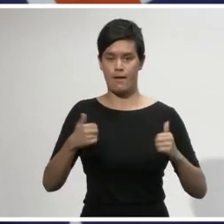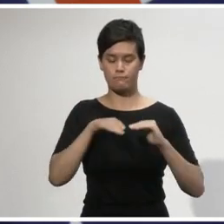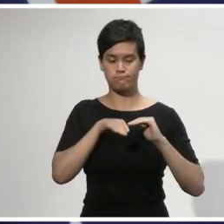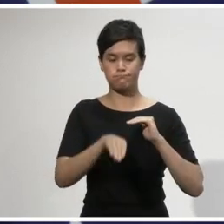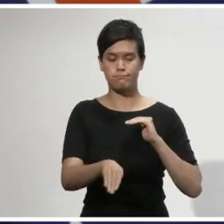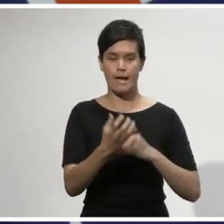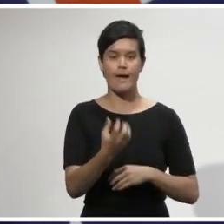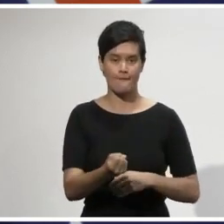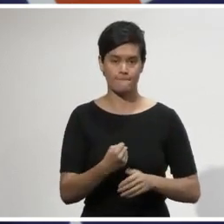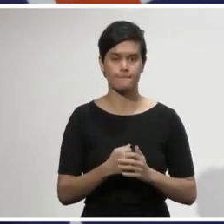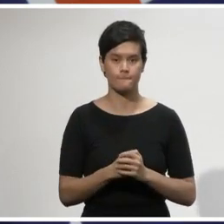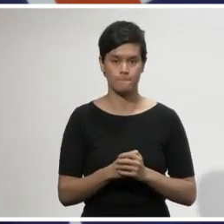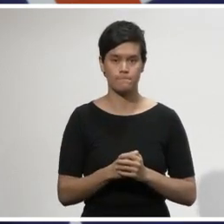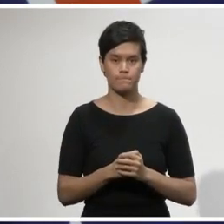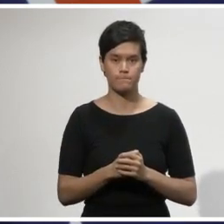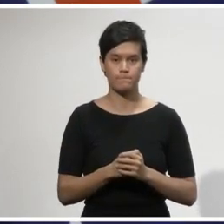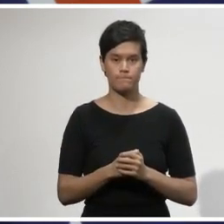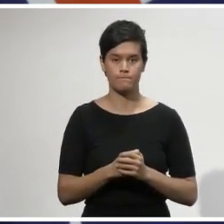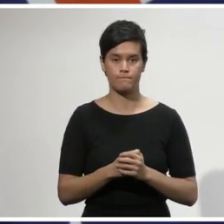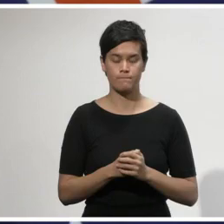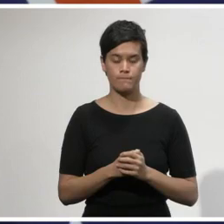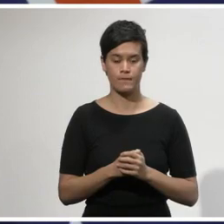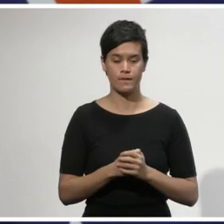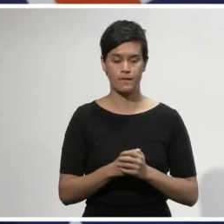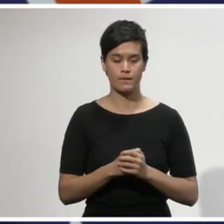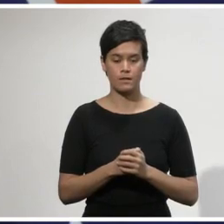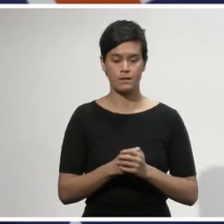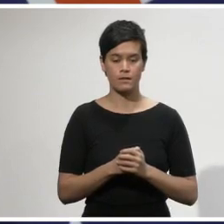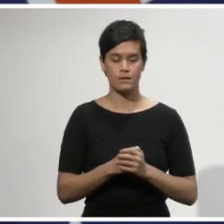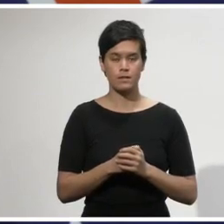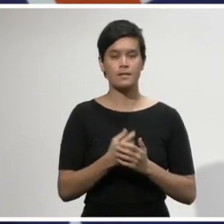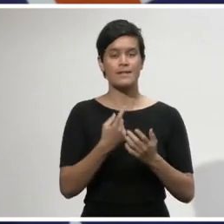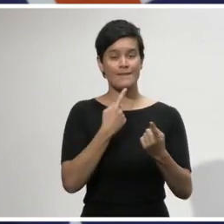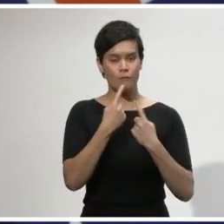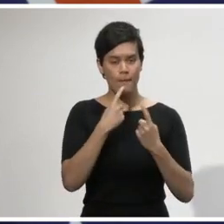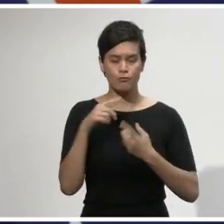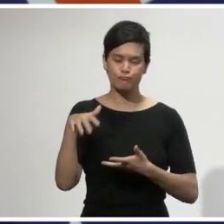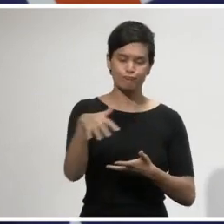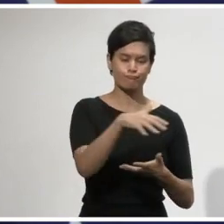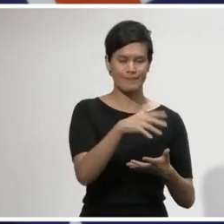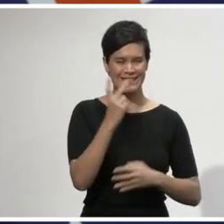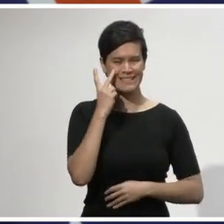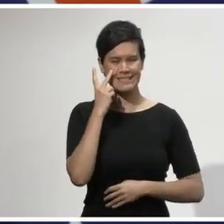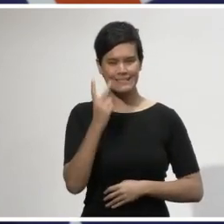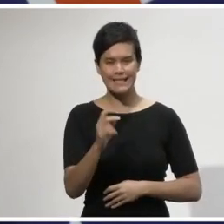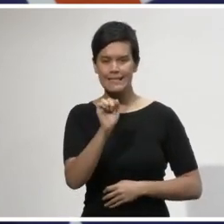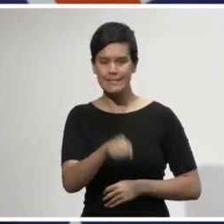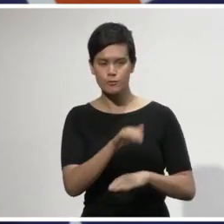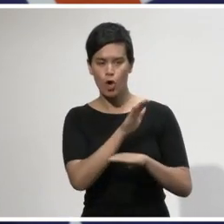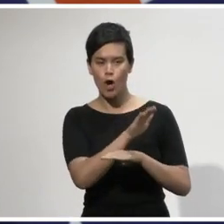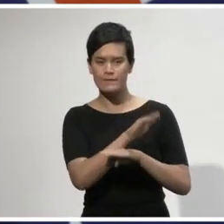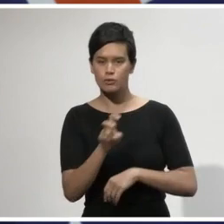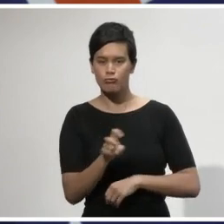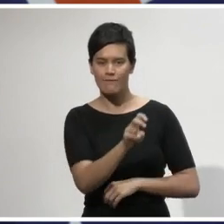For those cases that we have information on, we are still seeing a strong but declining link to overseas